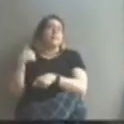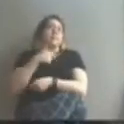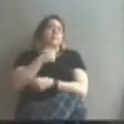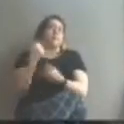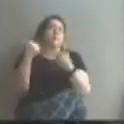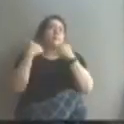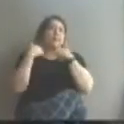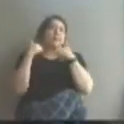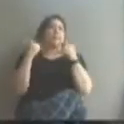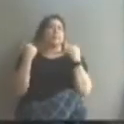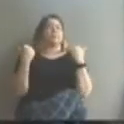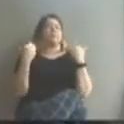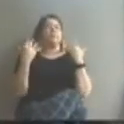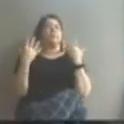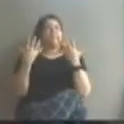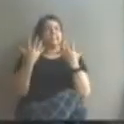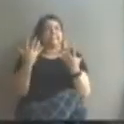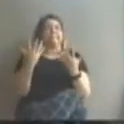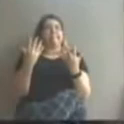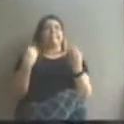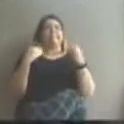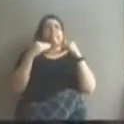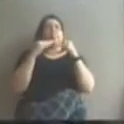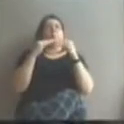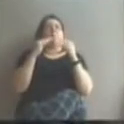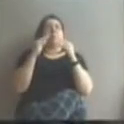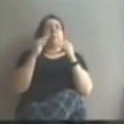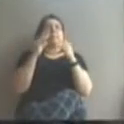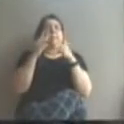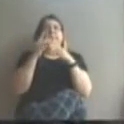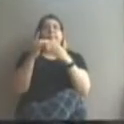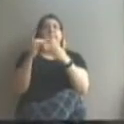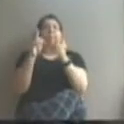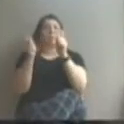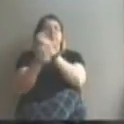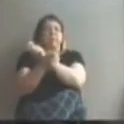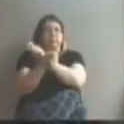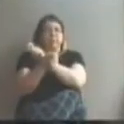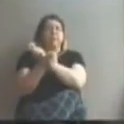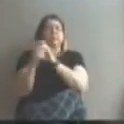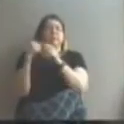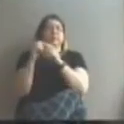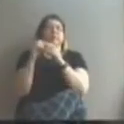a bigger leadership change that's coming up within the district.